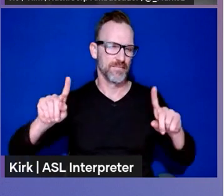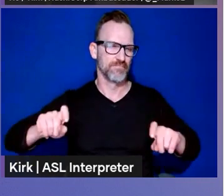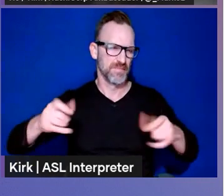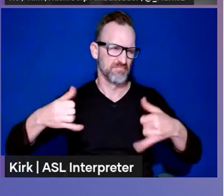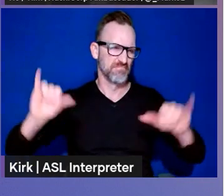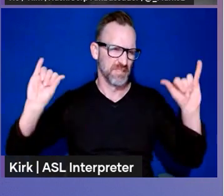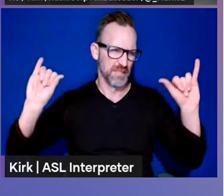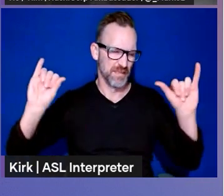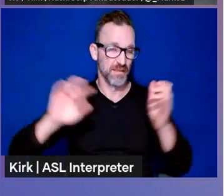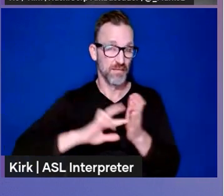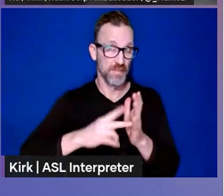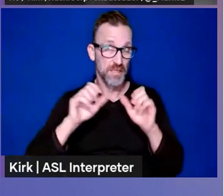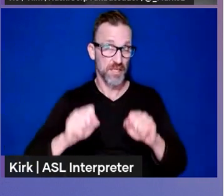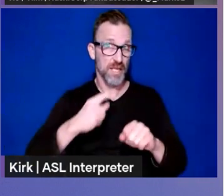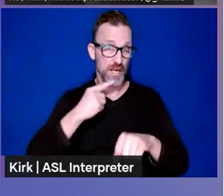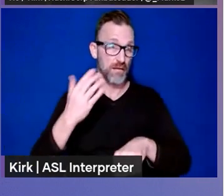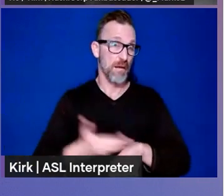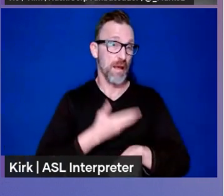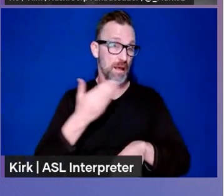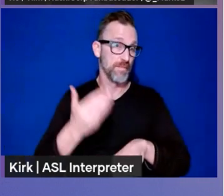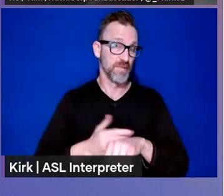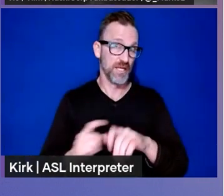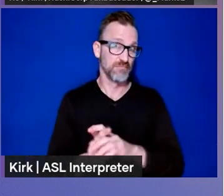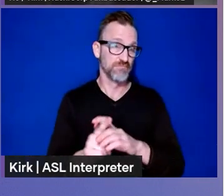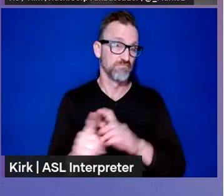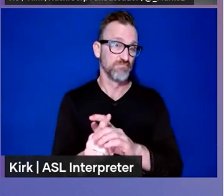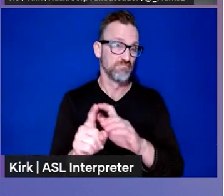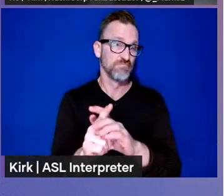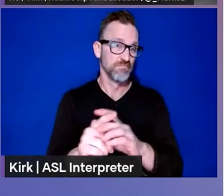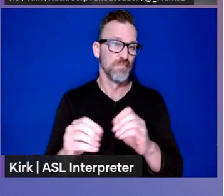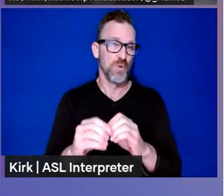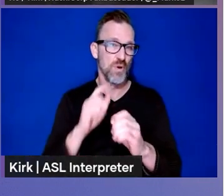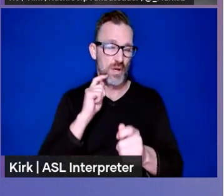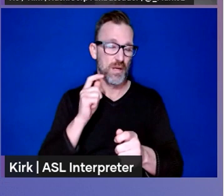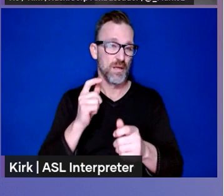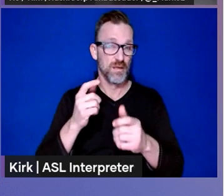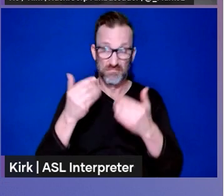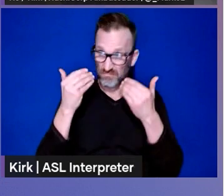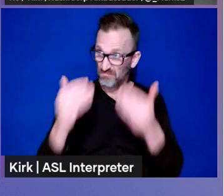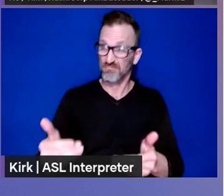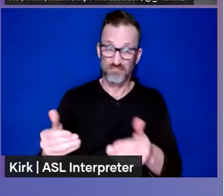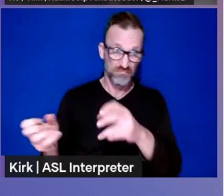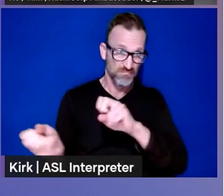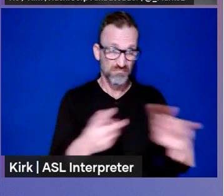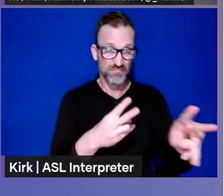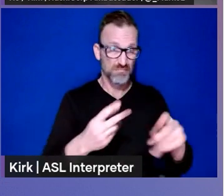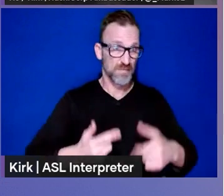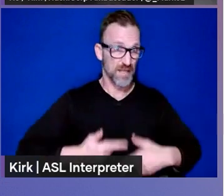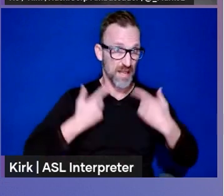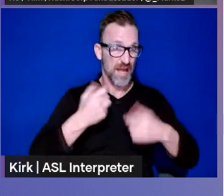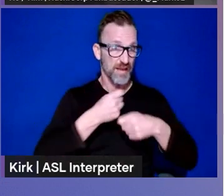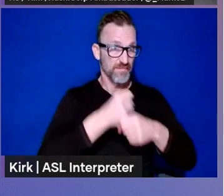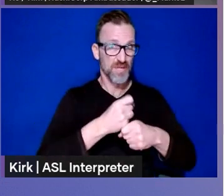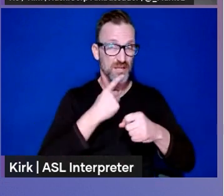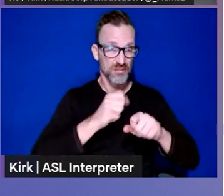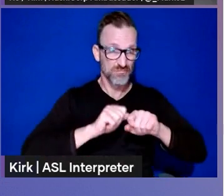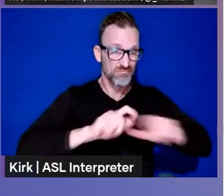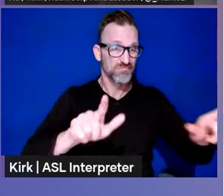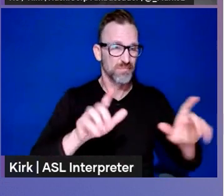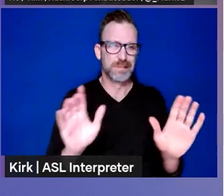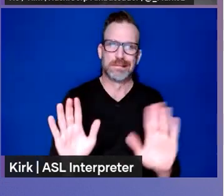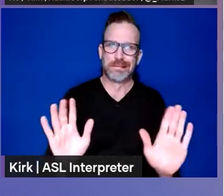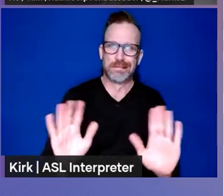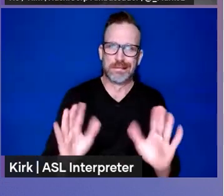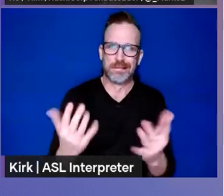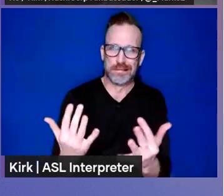can happen at any time at the platform. So it's not recommended to use it in production just yet, but I would definitely encourage you to go ahead and